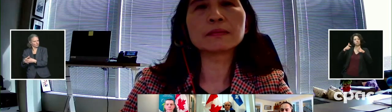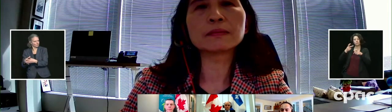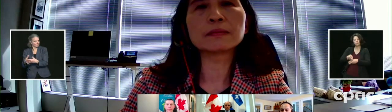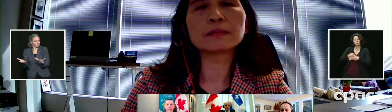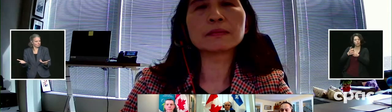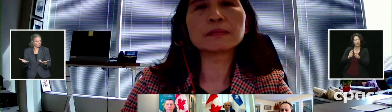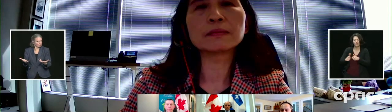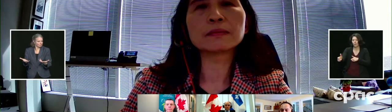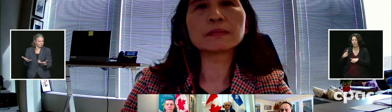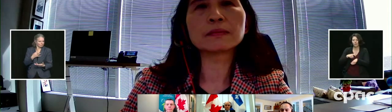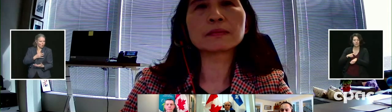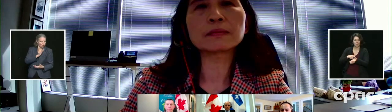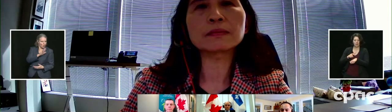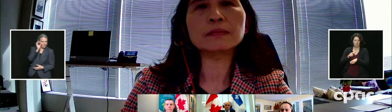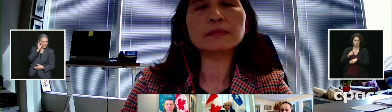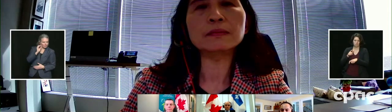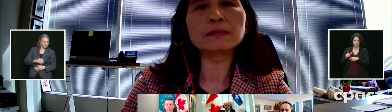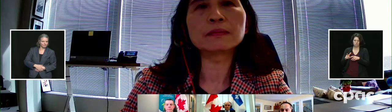provinces.